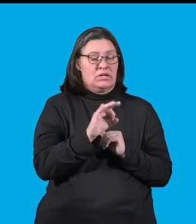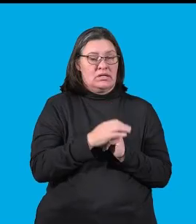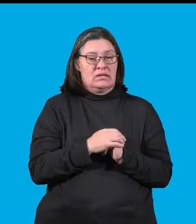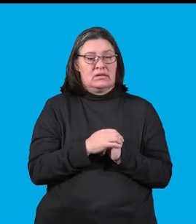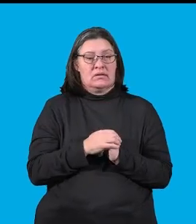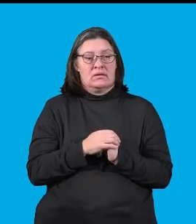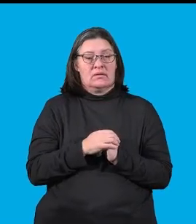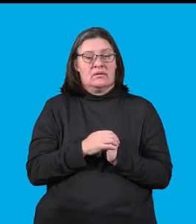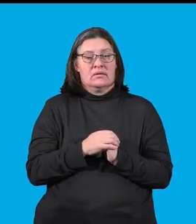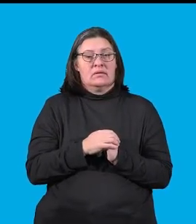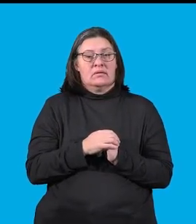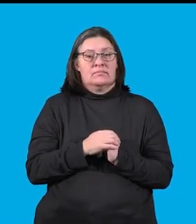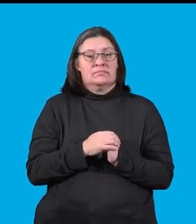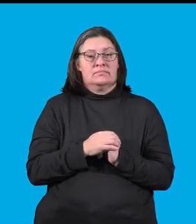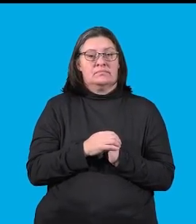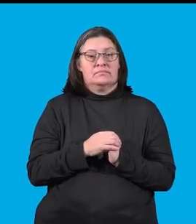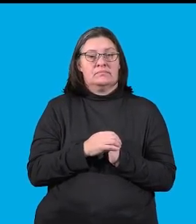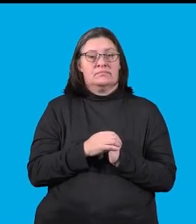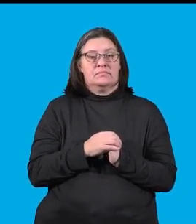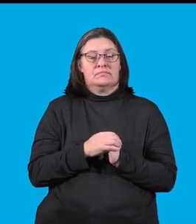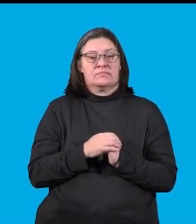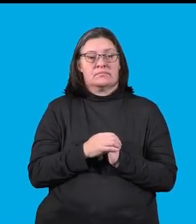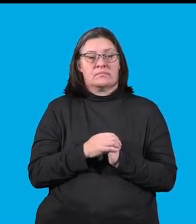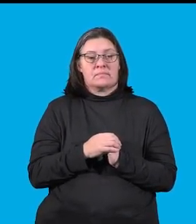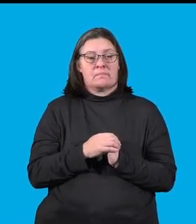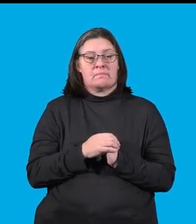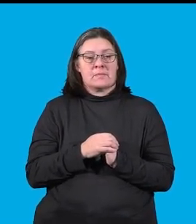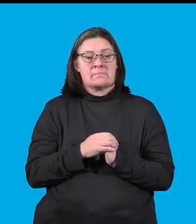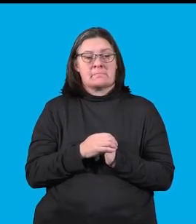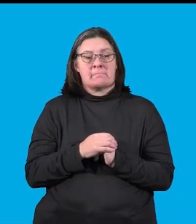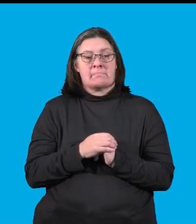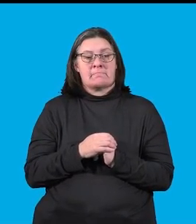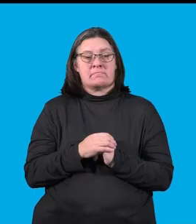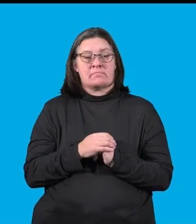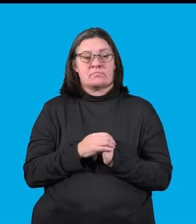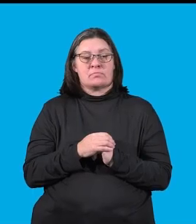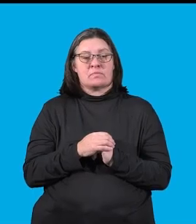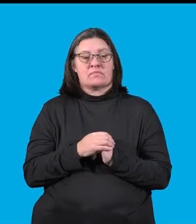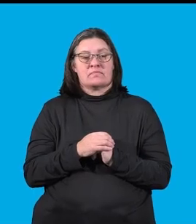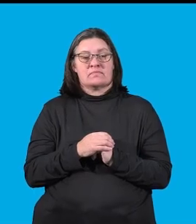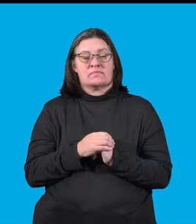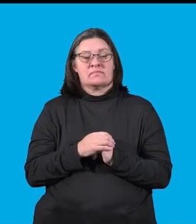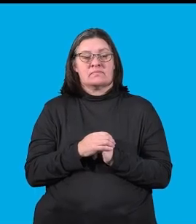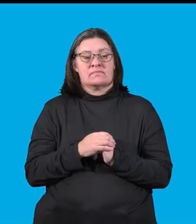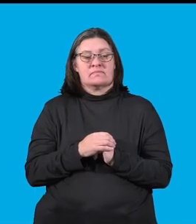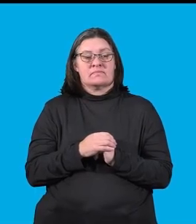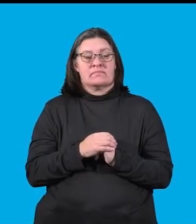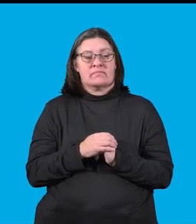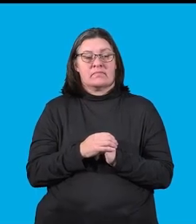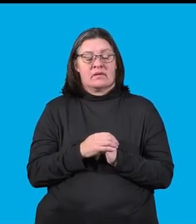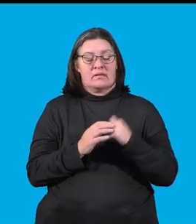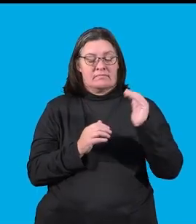minus 3 minus